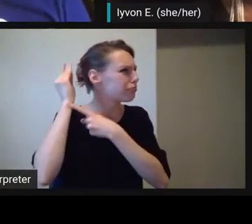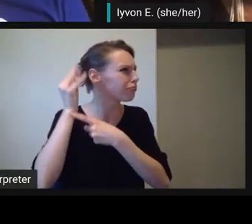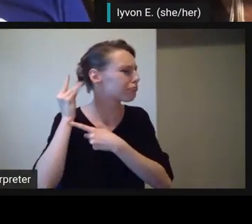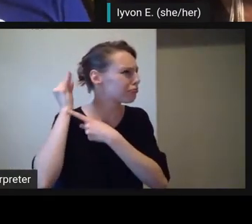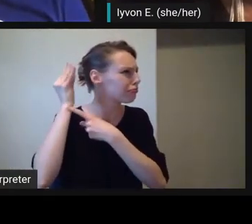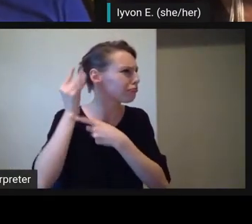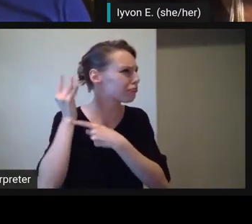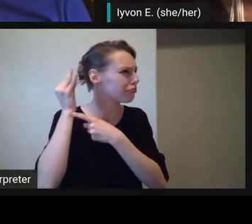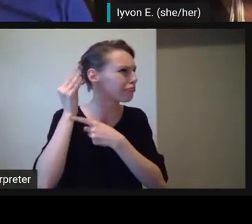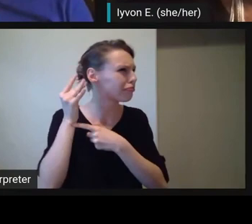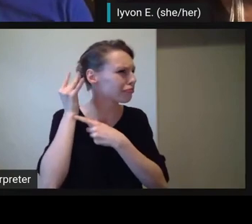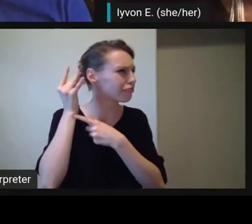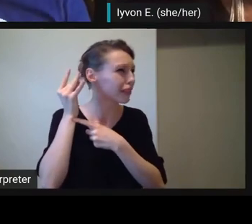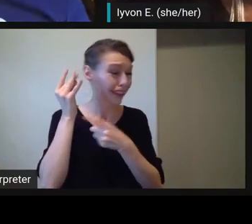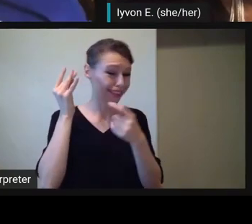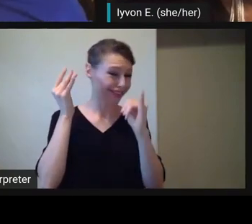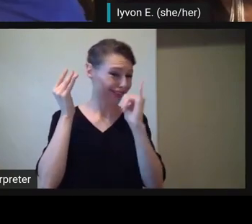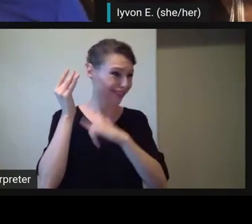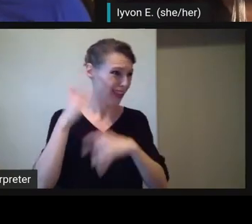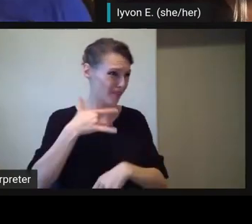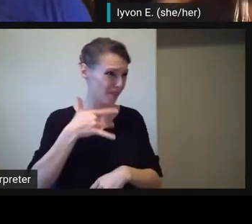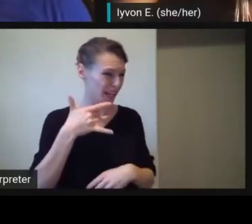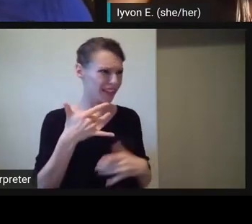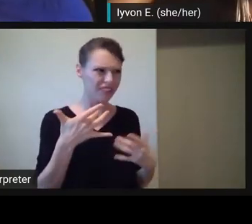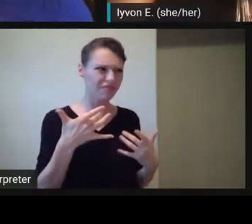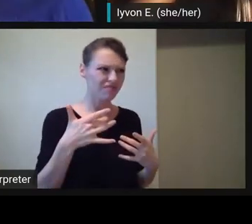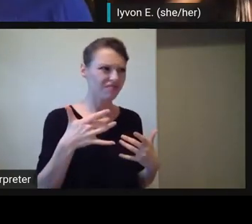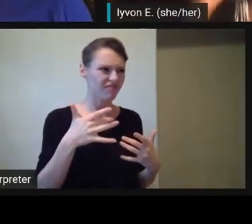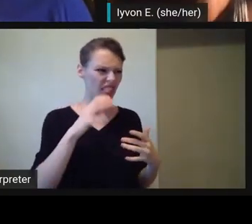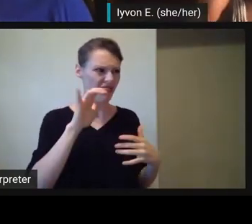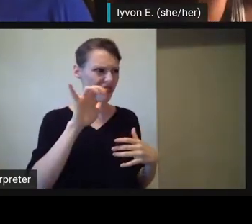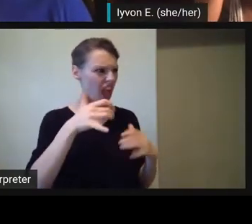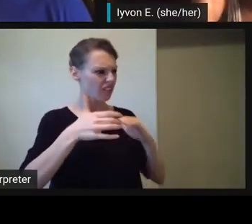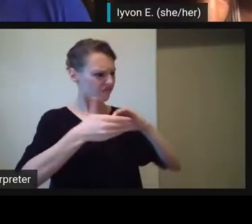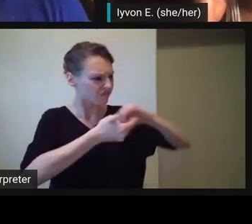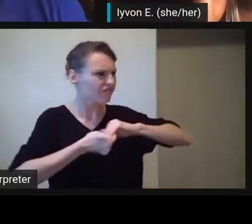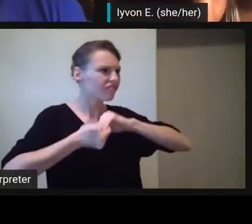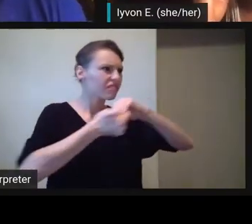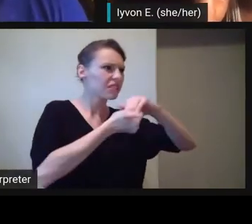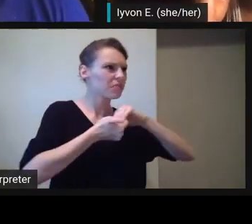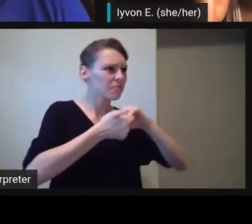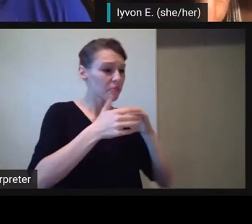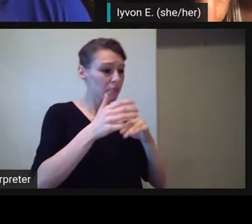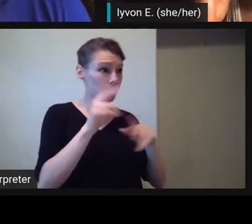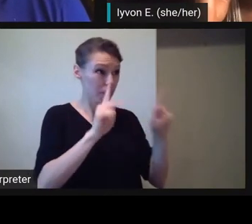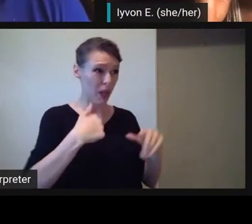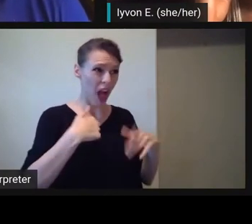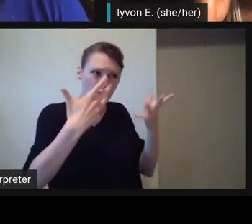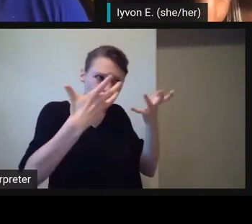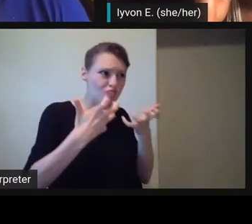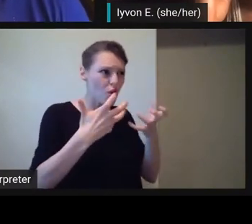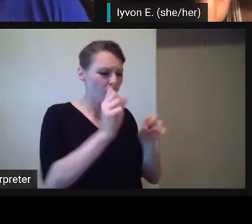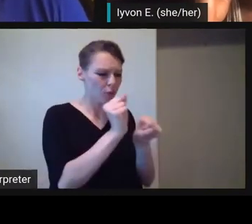you know? And a lot of that is based on collaborators and people who I wanna work with. Other